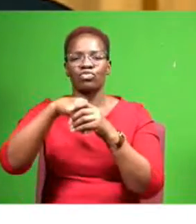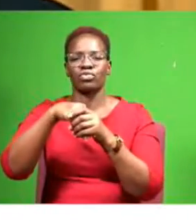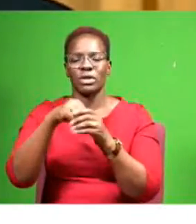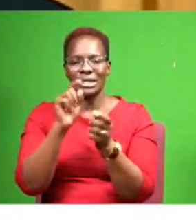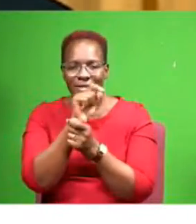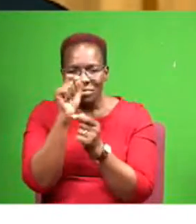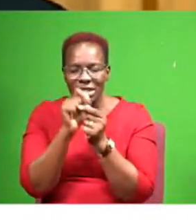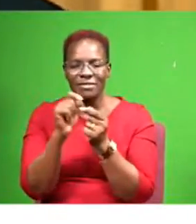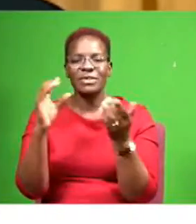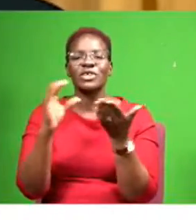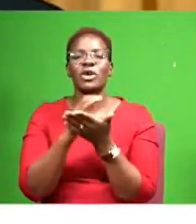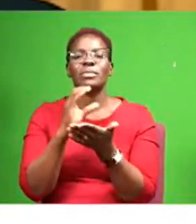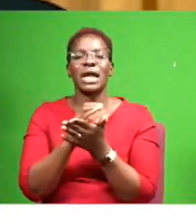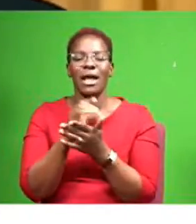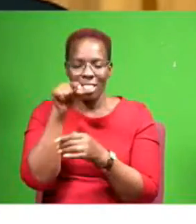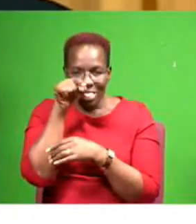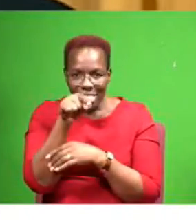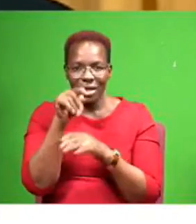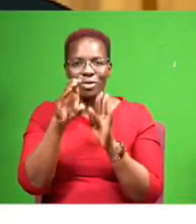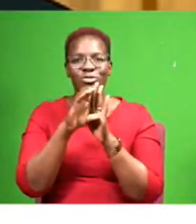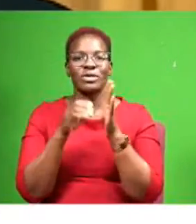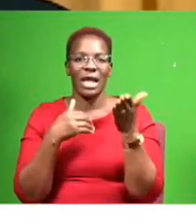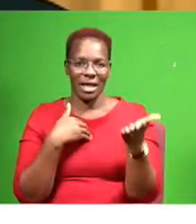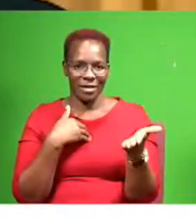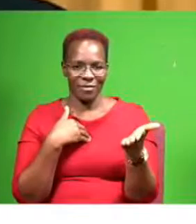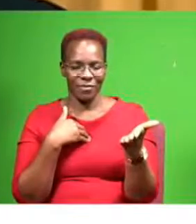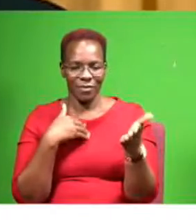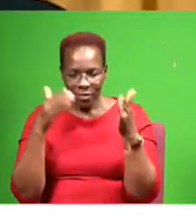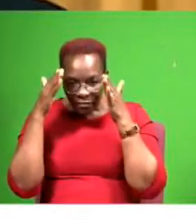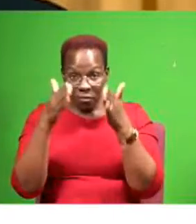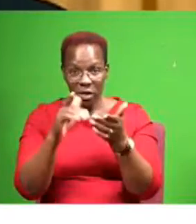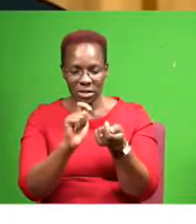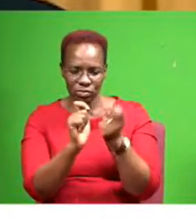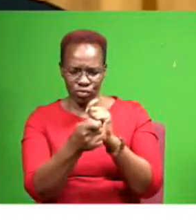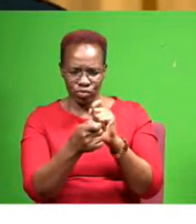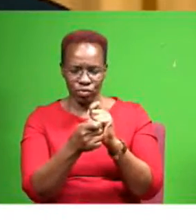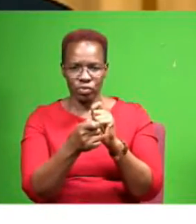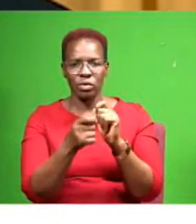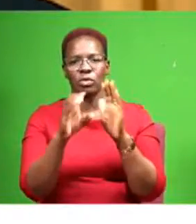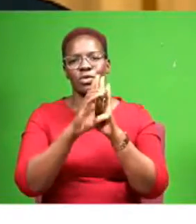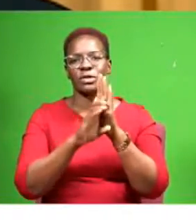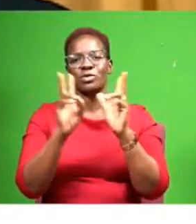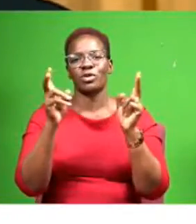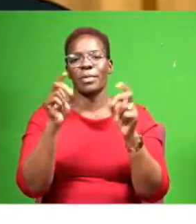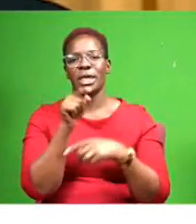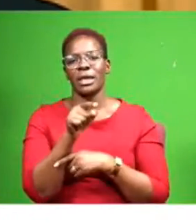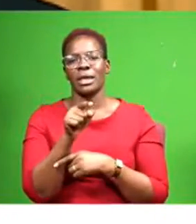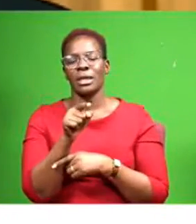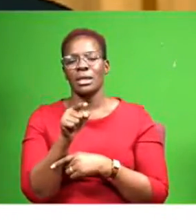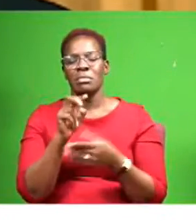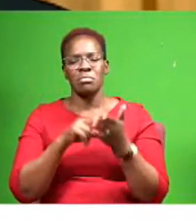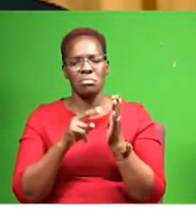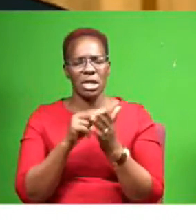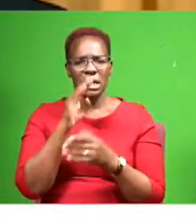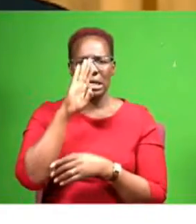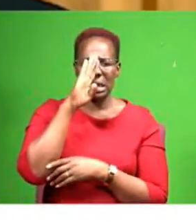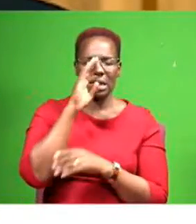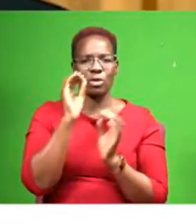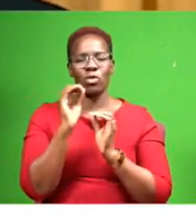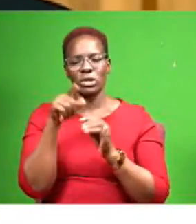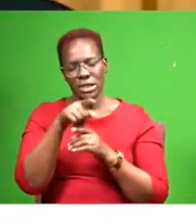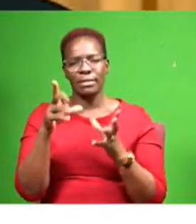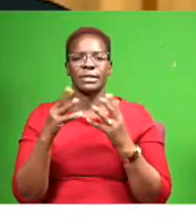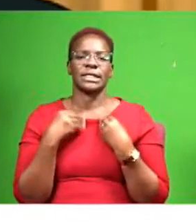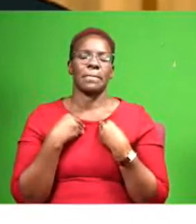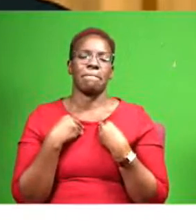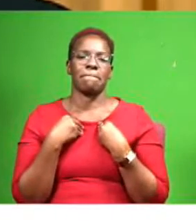specific chapter in the Constitution dealing with amendment of the Constitution, leaving no doubt that they accepted the